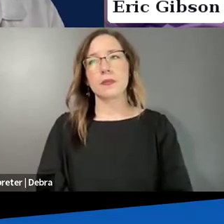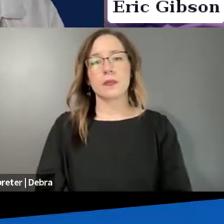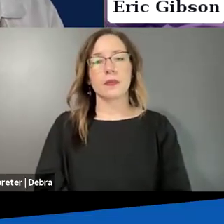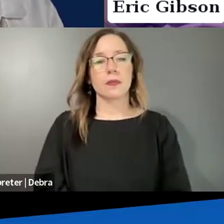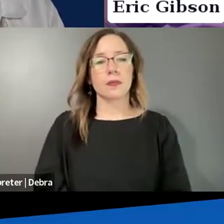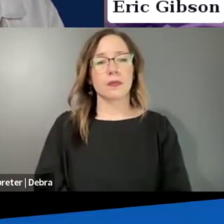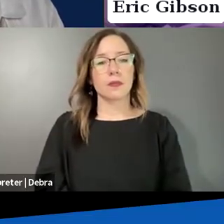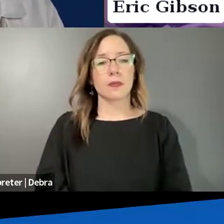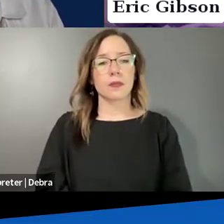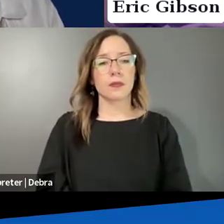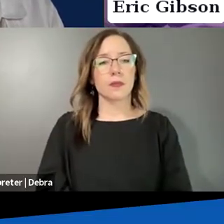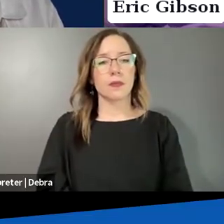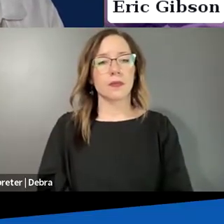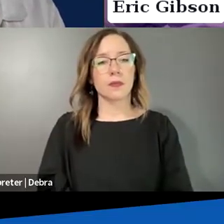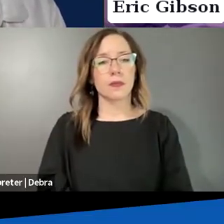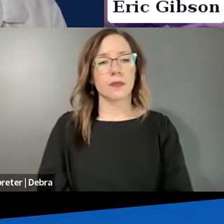well,